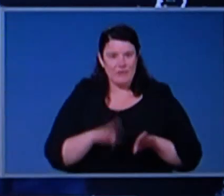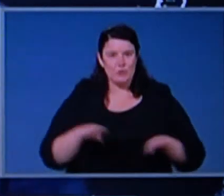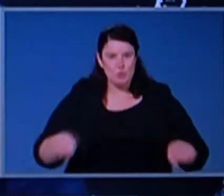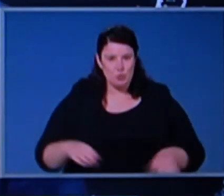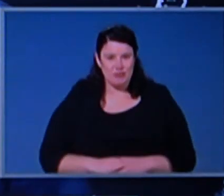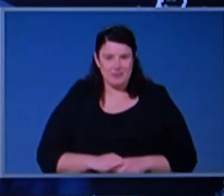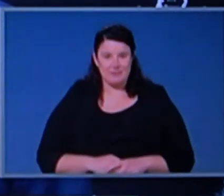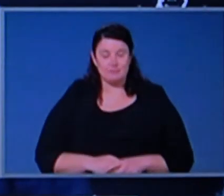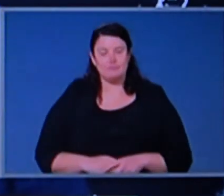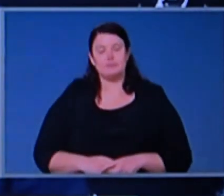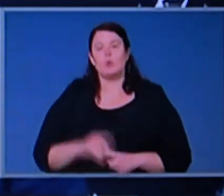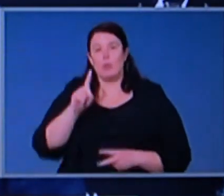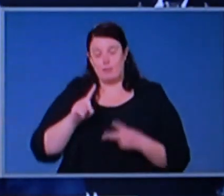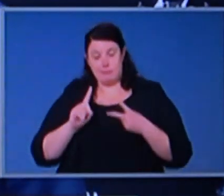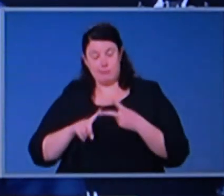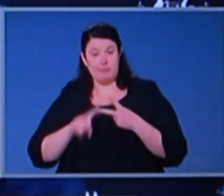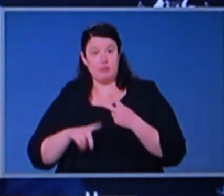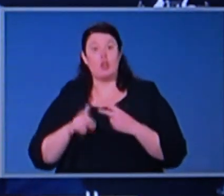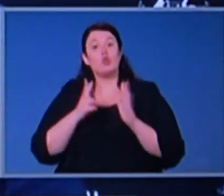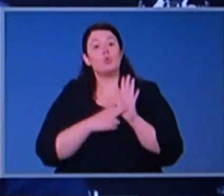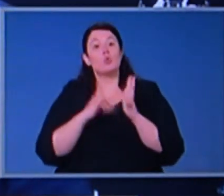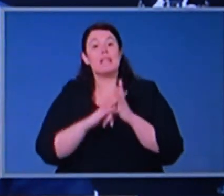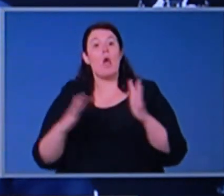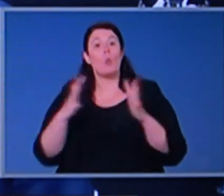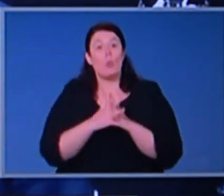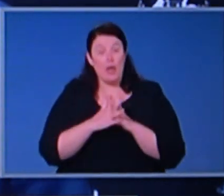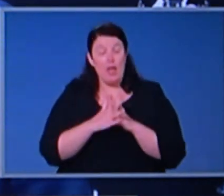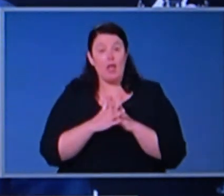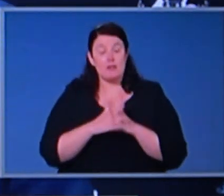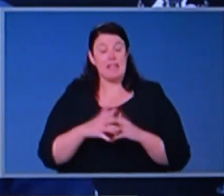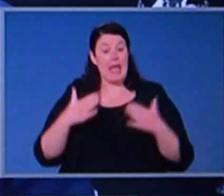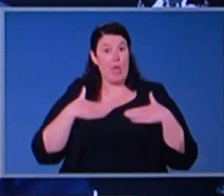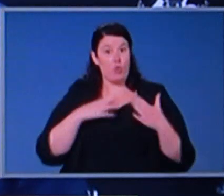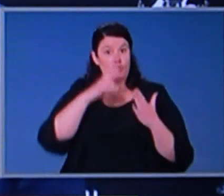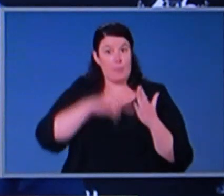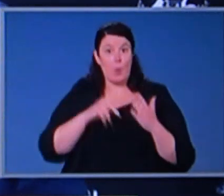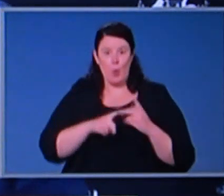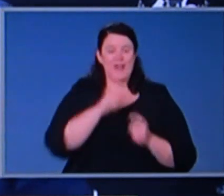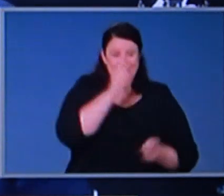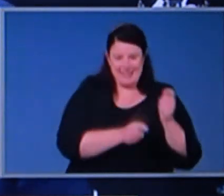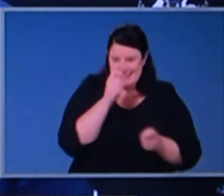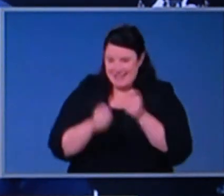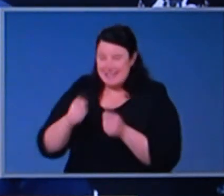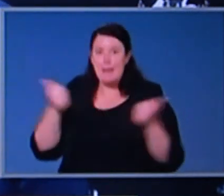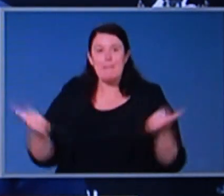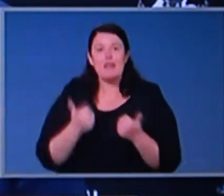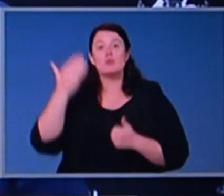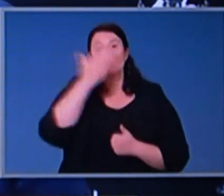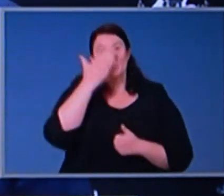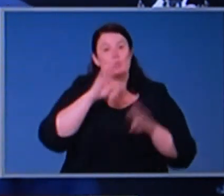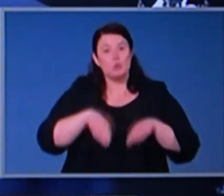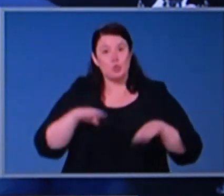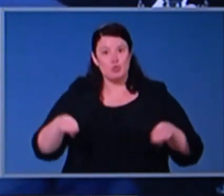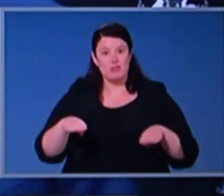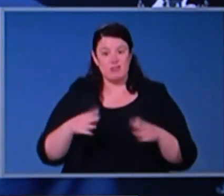the New South Wales Health Report, they did test a lot of asymptomatic children in those school environments and found negative. They